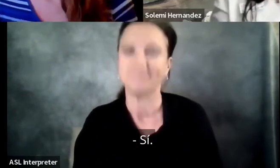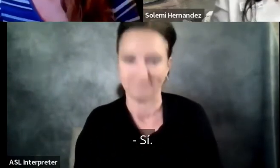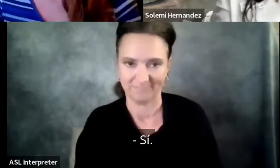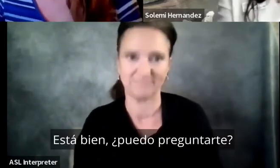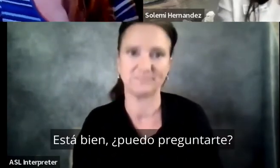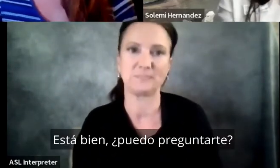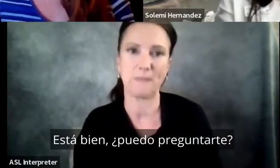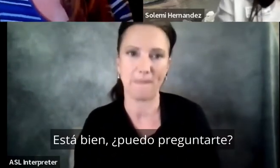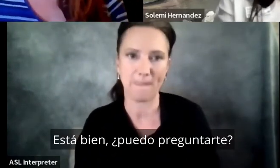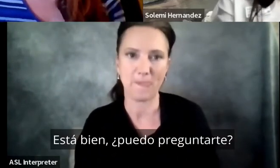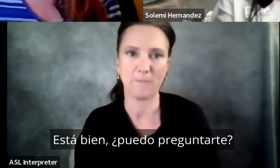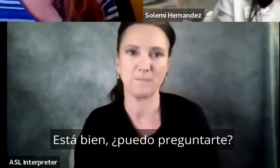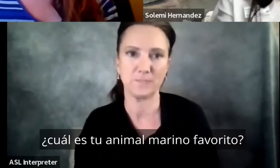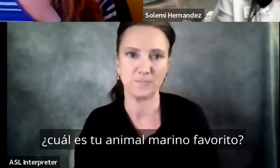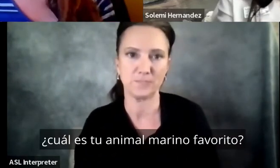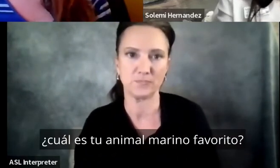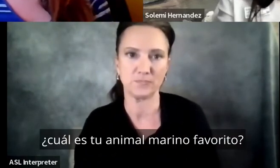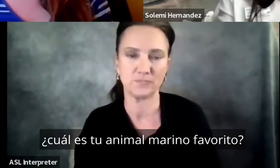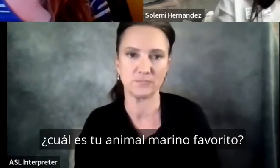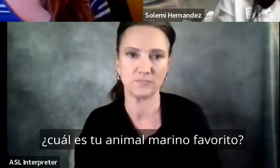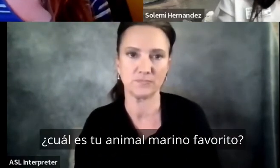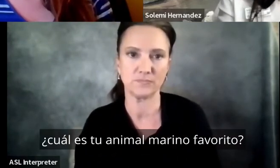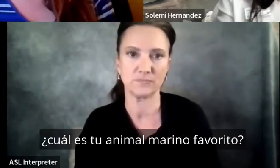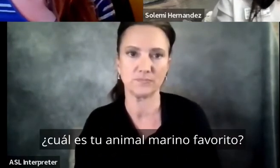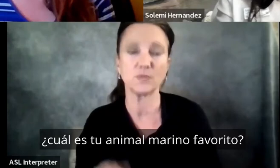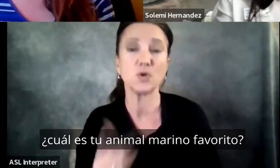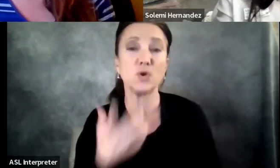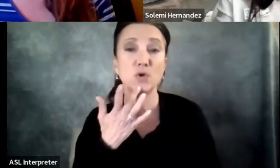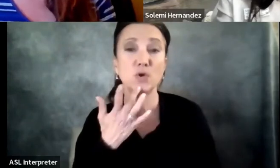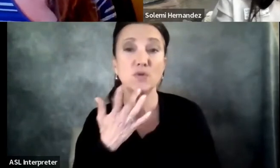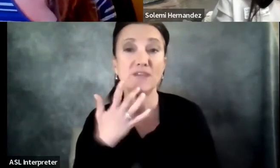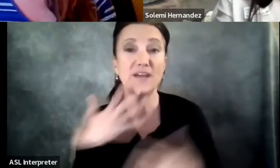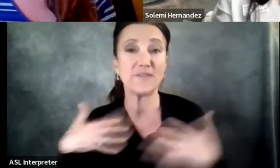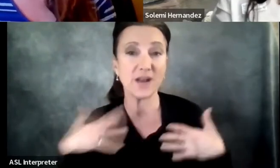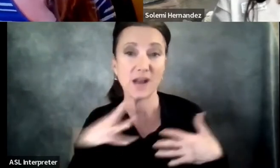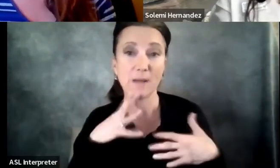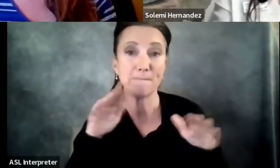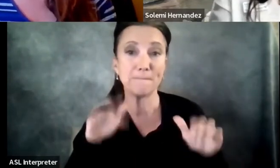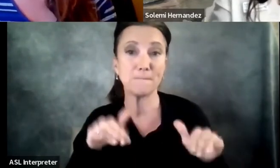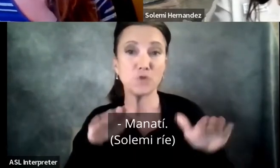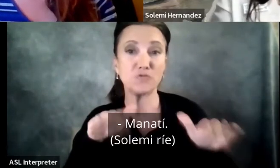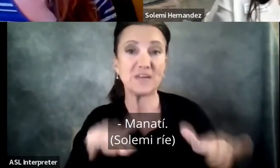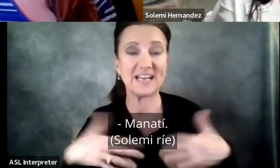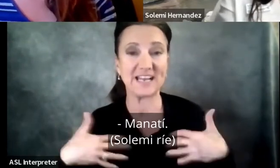Yes. All right, can I ask you, what is your favorite marine animal?